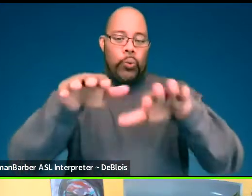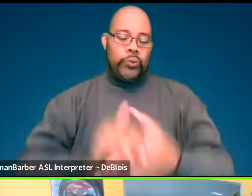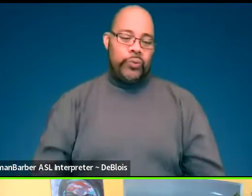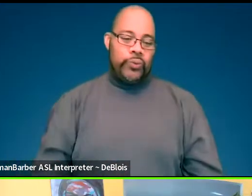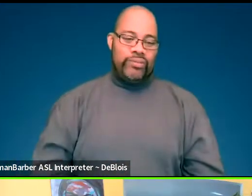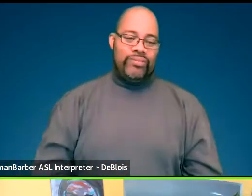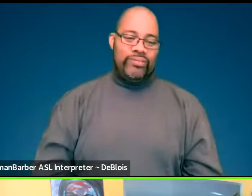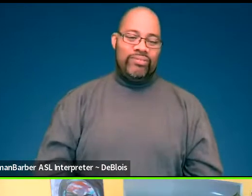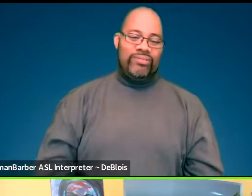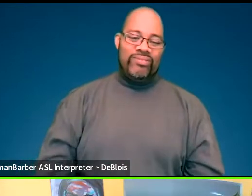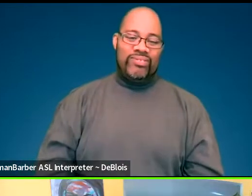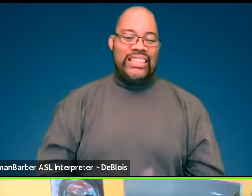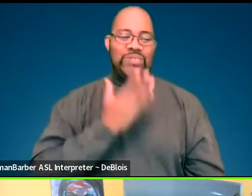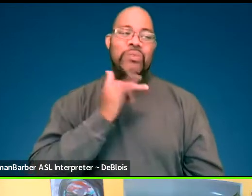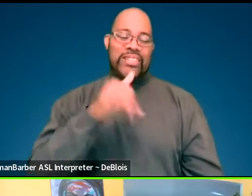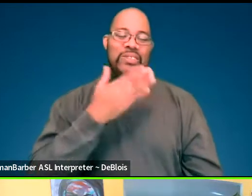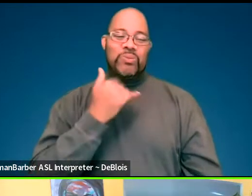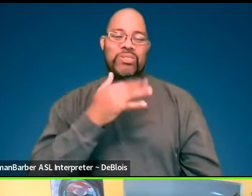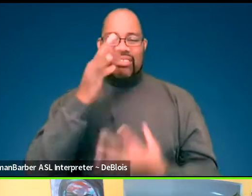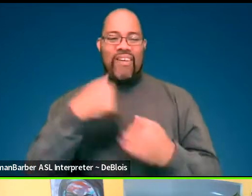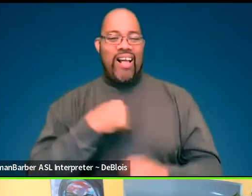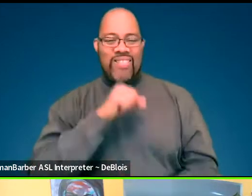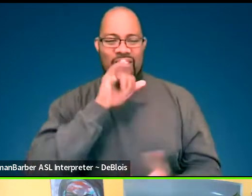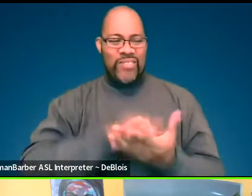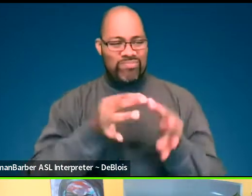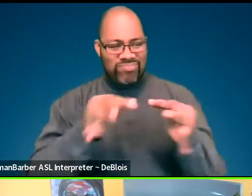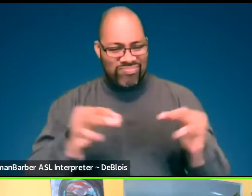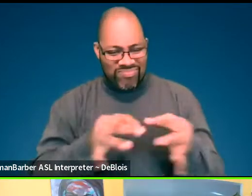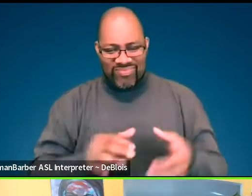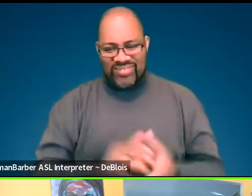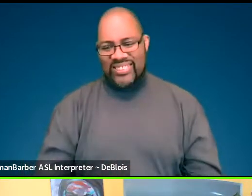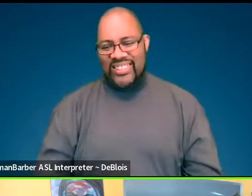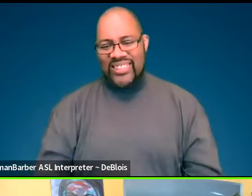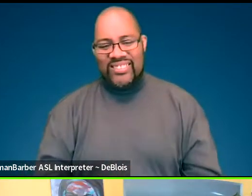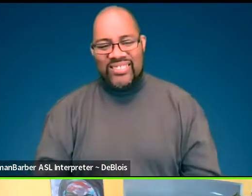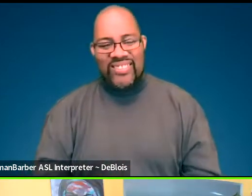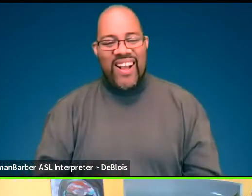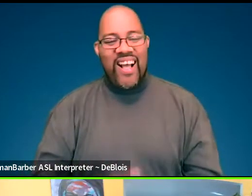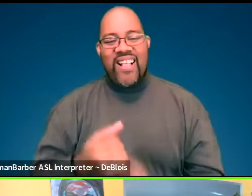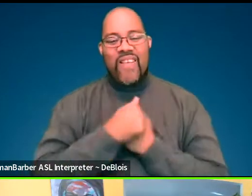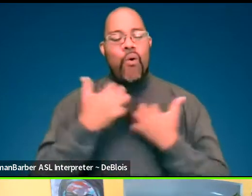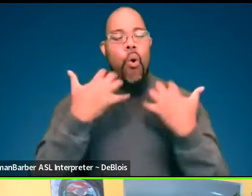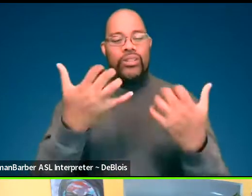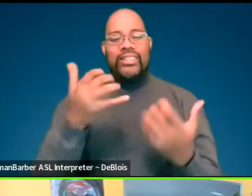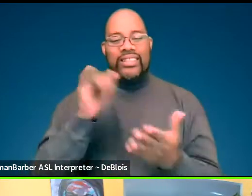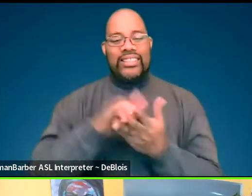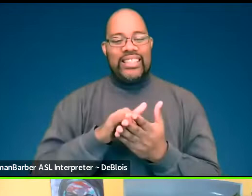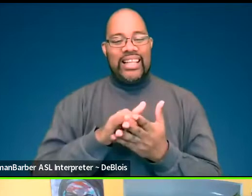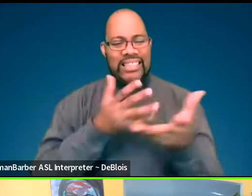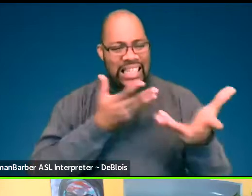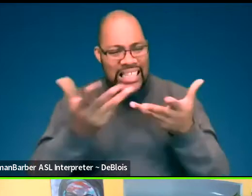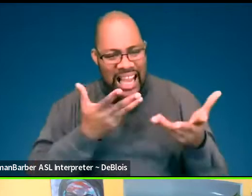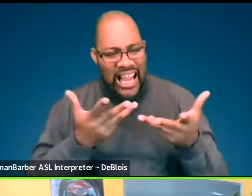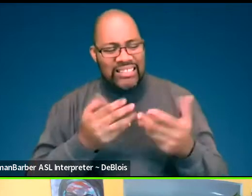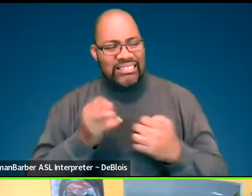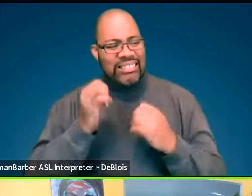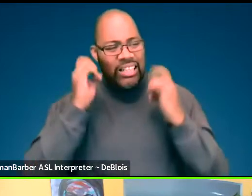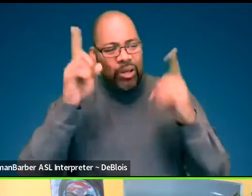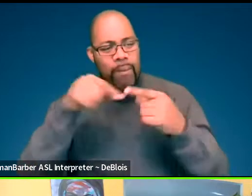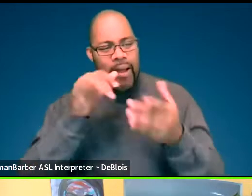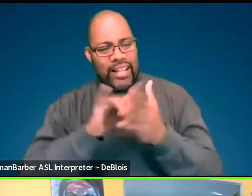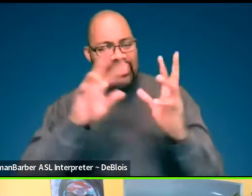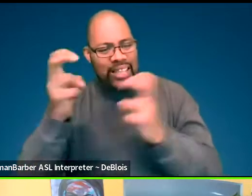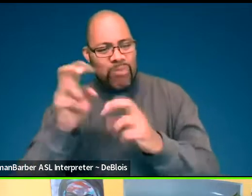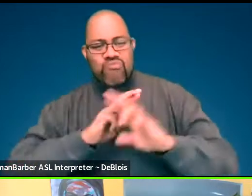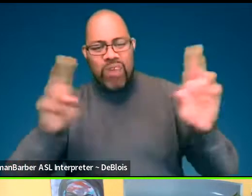That's a really sweet one. Definitely. I love those answers. I love the audience that's like engaged, educated about the topic,